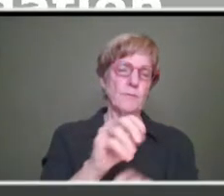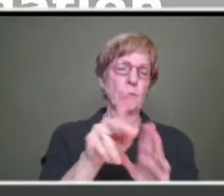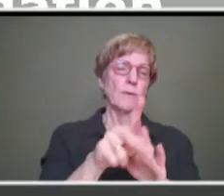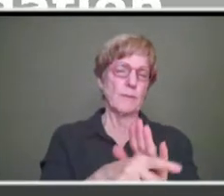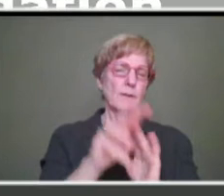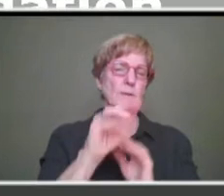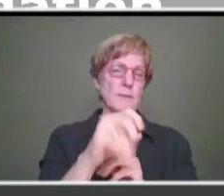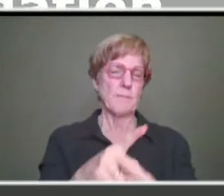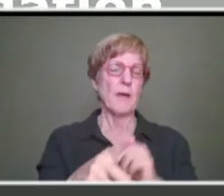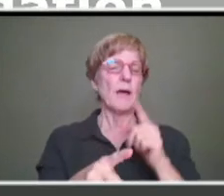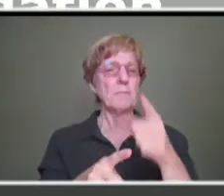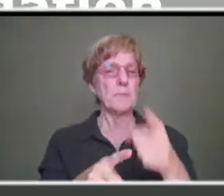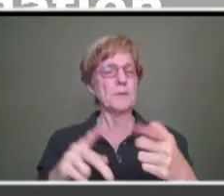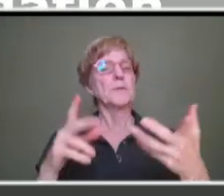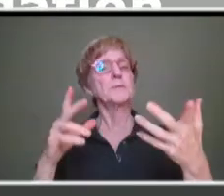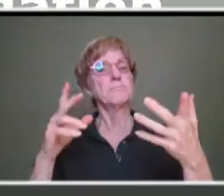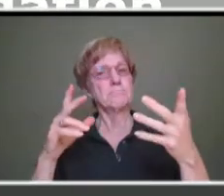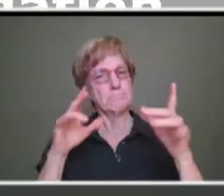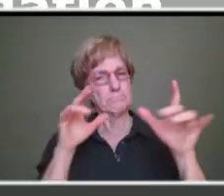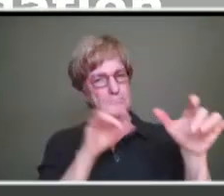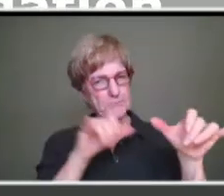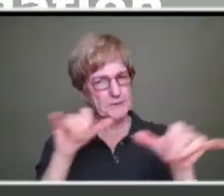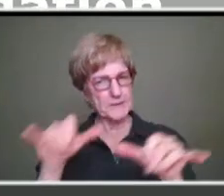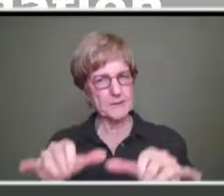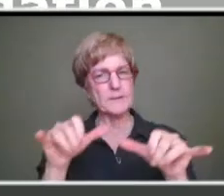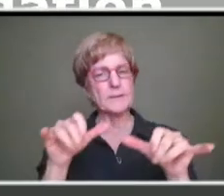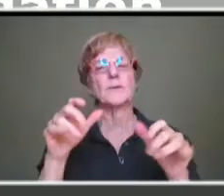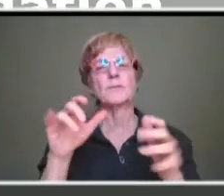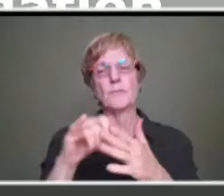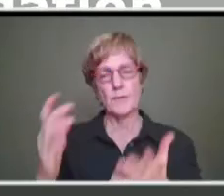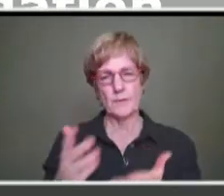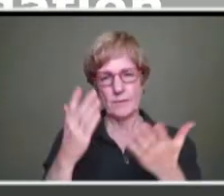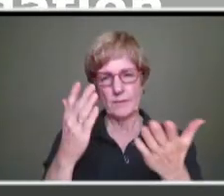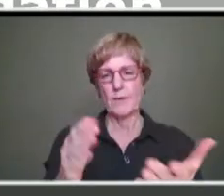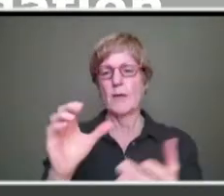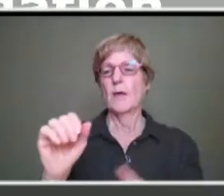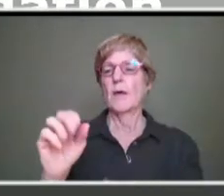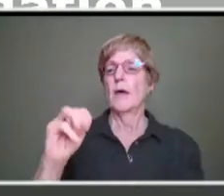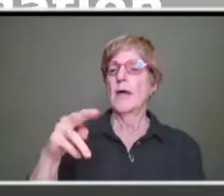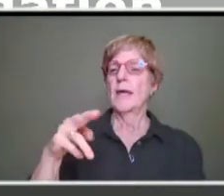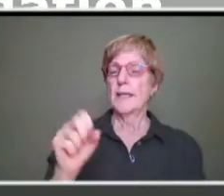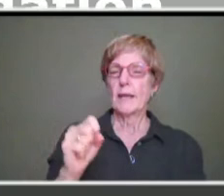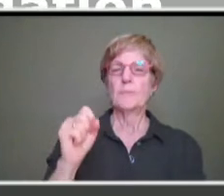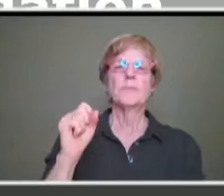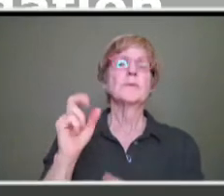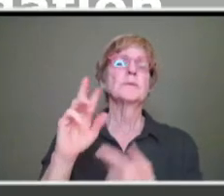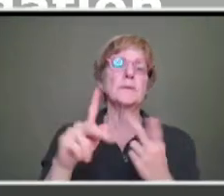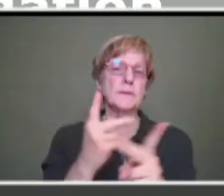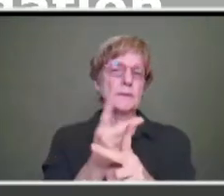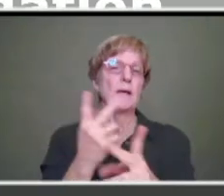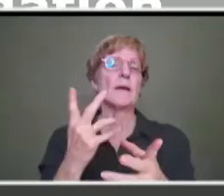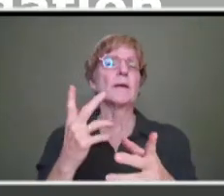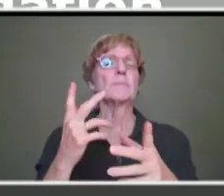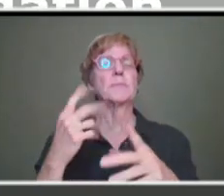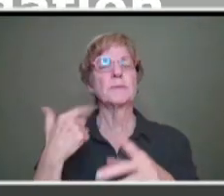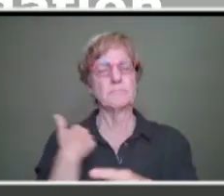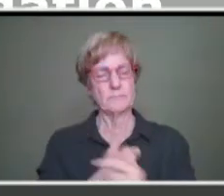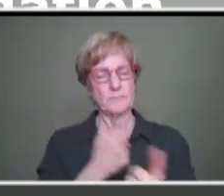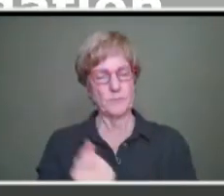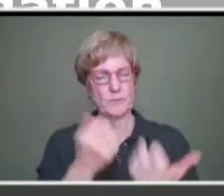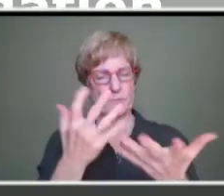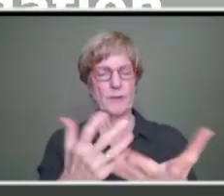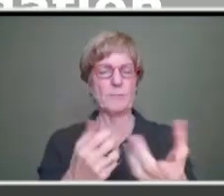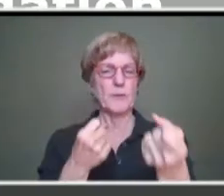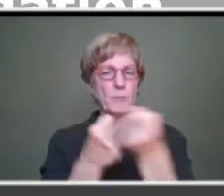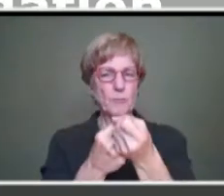petition would be considered consistent with that recommendation for a campus Place type it's a conventional petition staff does recommend approval so again